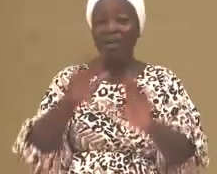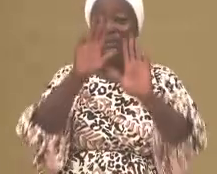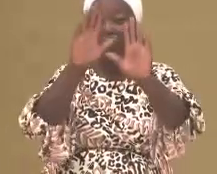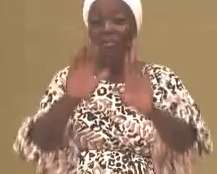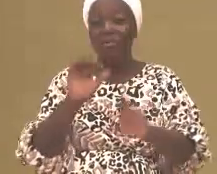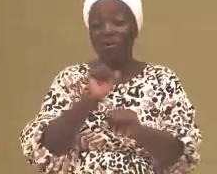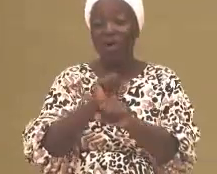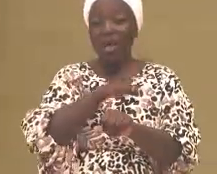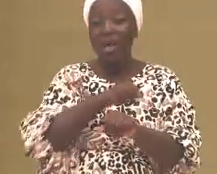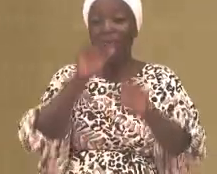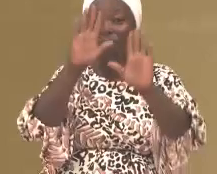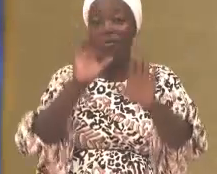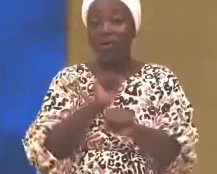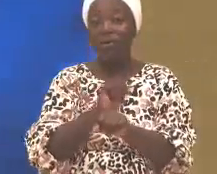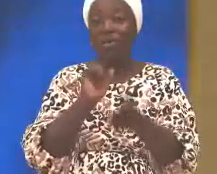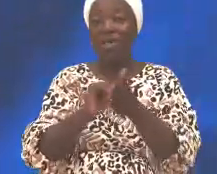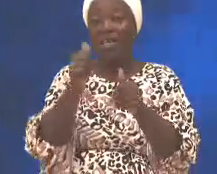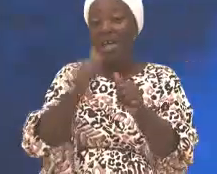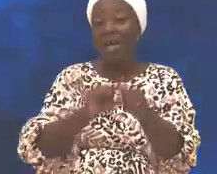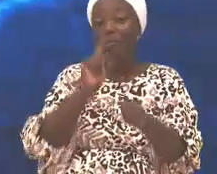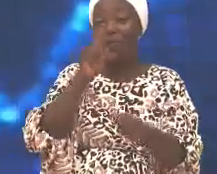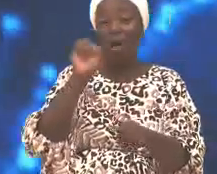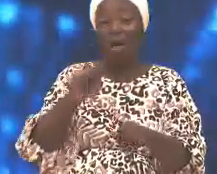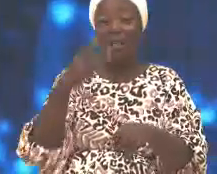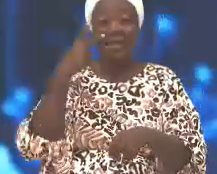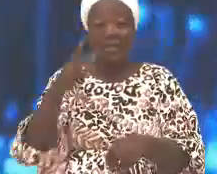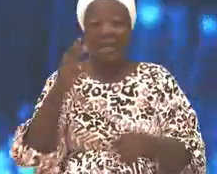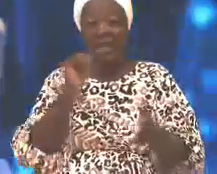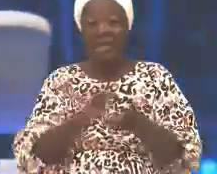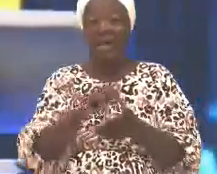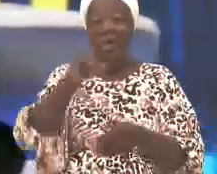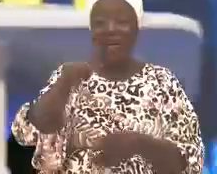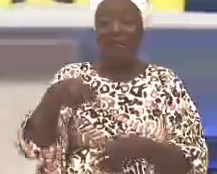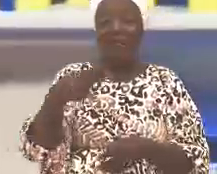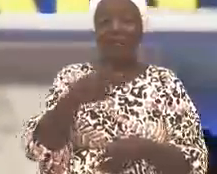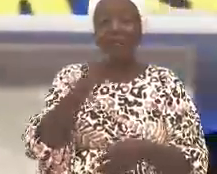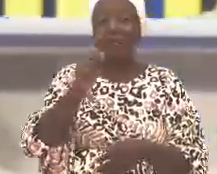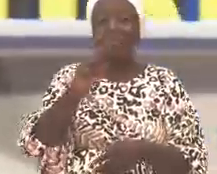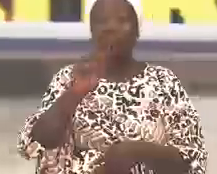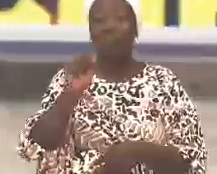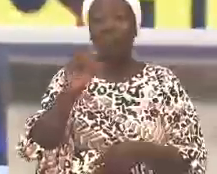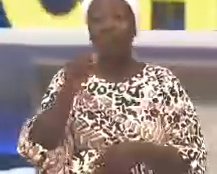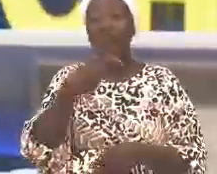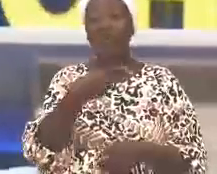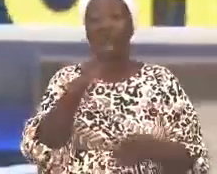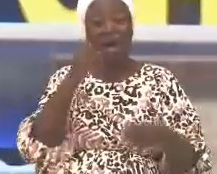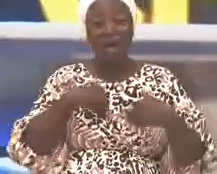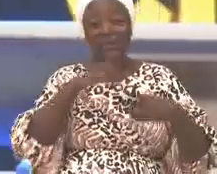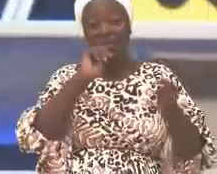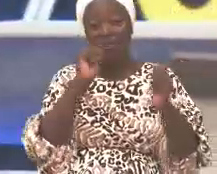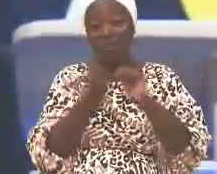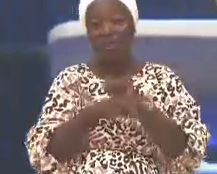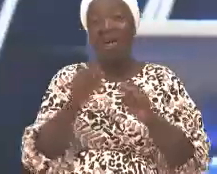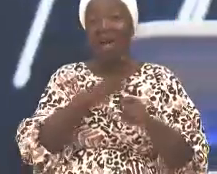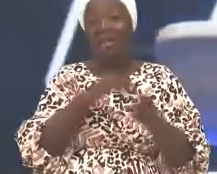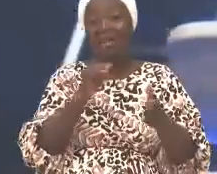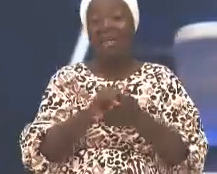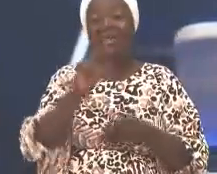everybody can see that Pharaoh has turned, that Nebuchadnezzar had turned, that